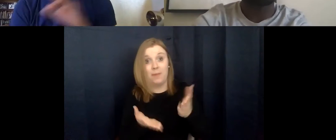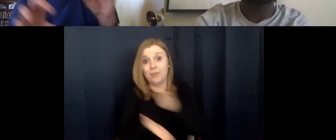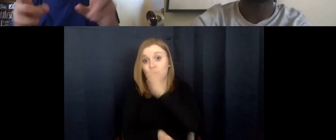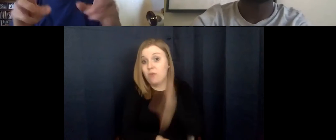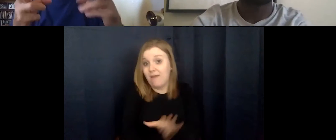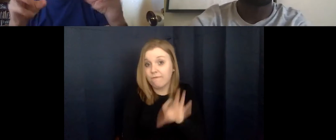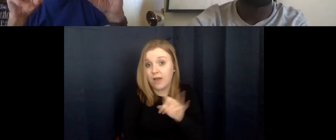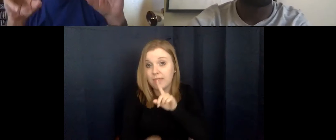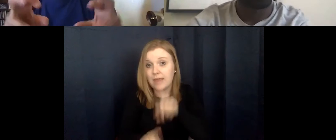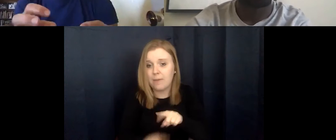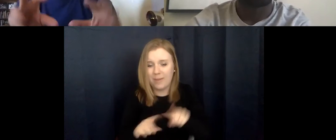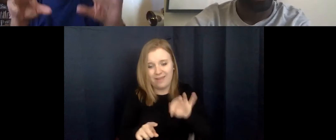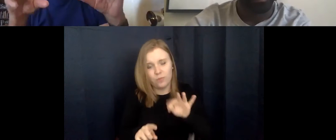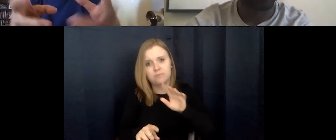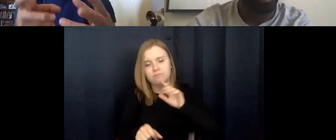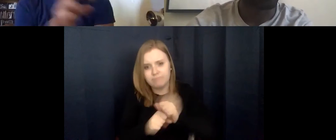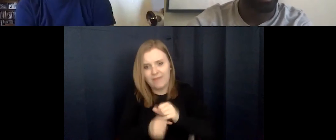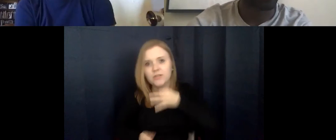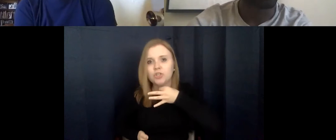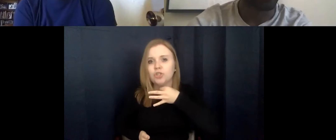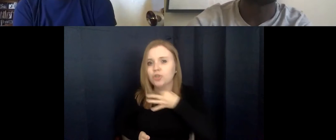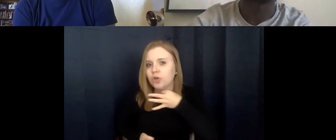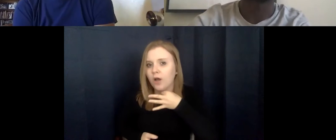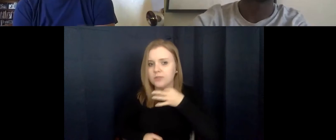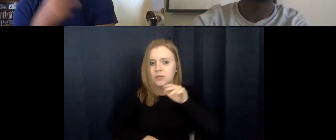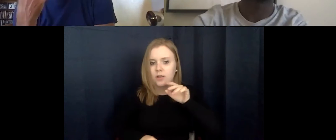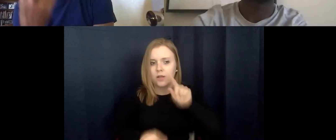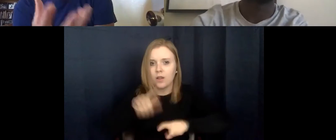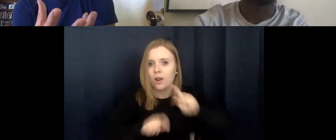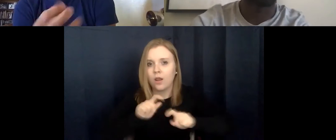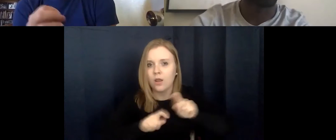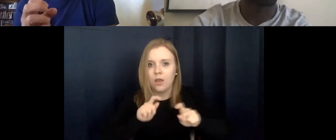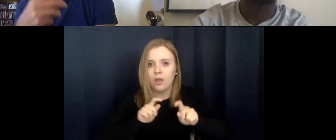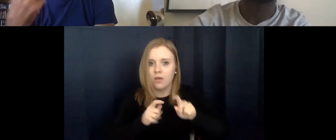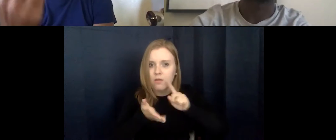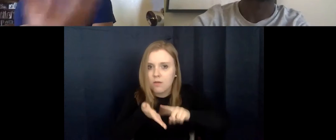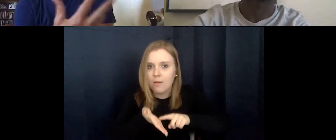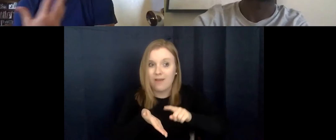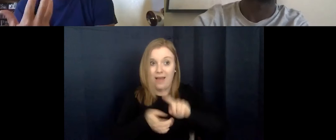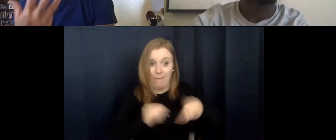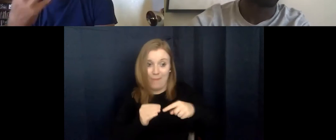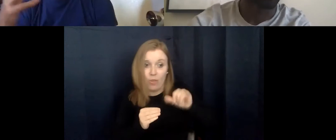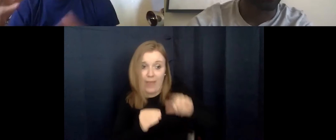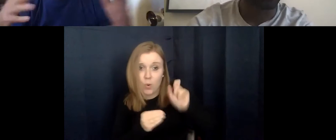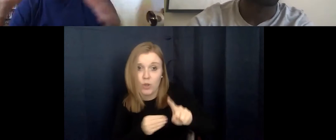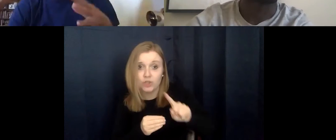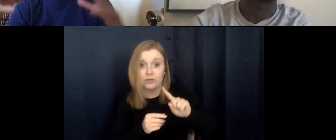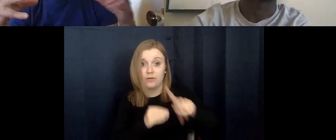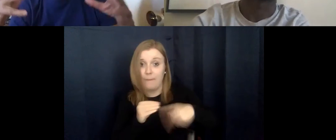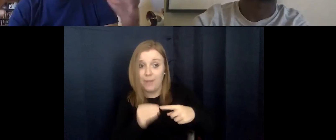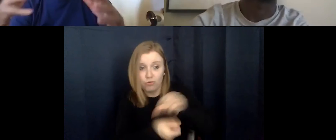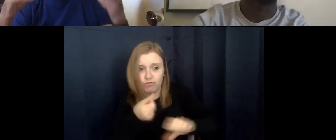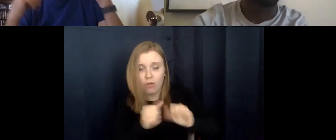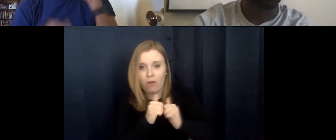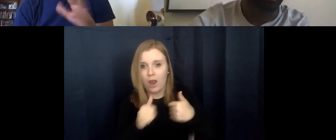we're really digging in with our mobilizing our curiosity about that question and about each other and about how we